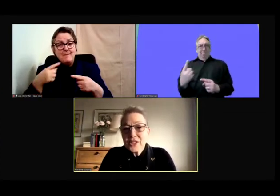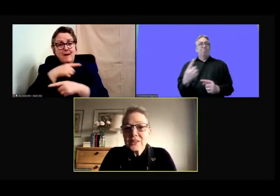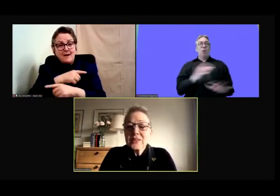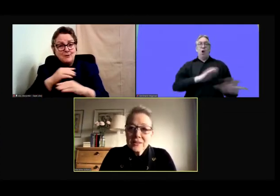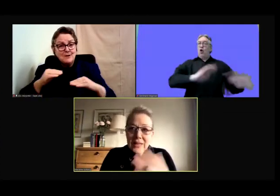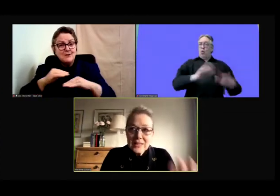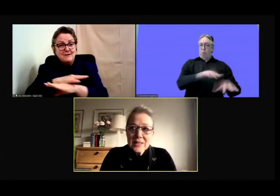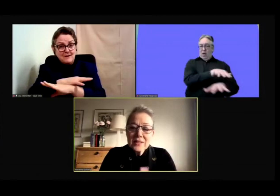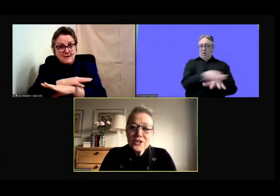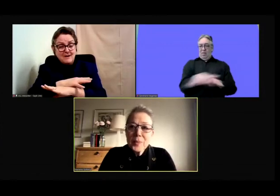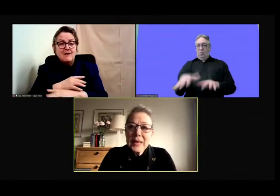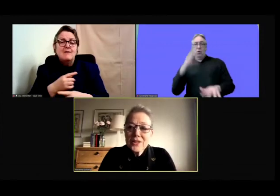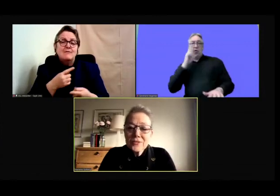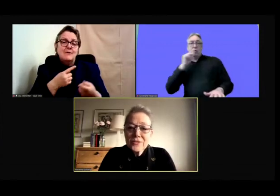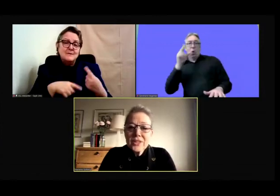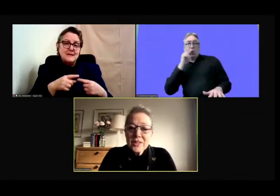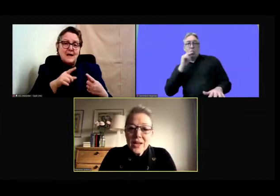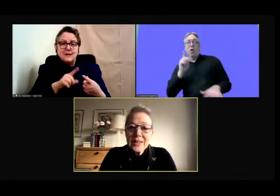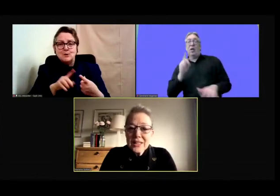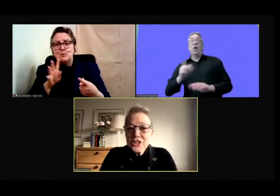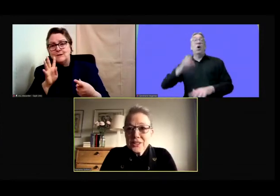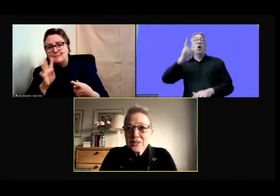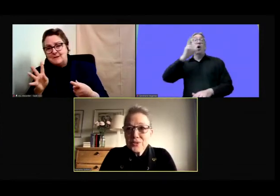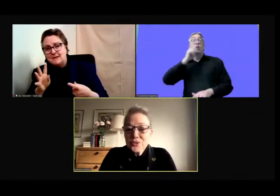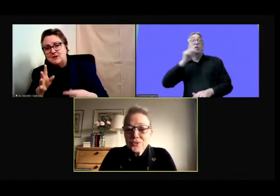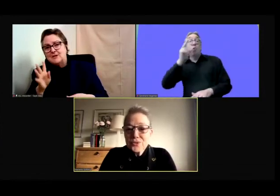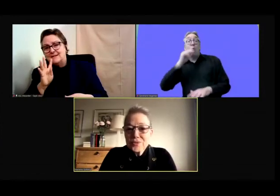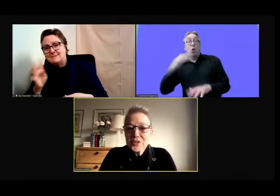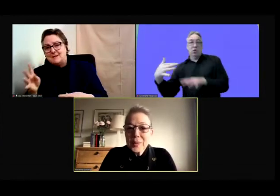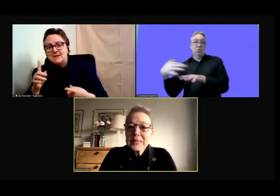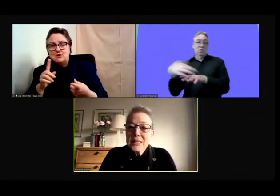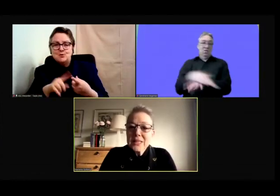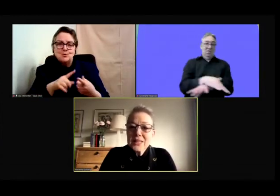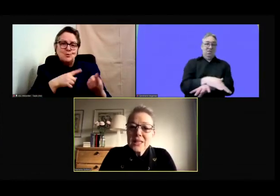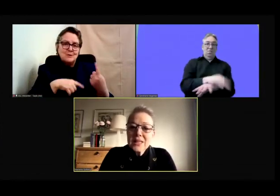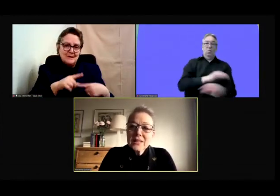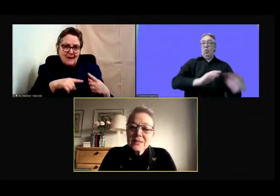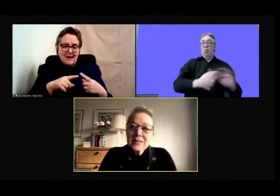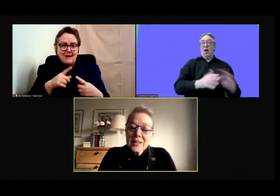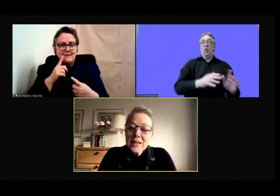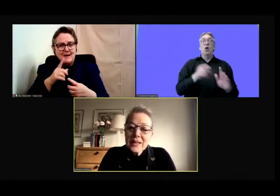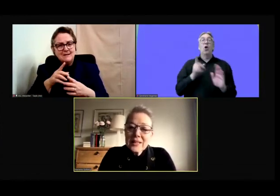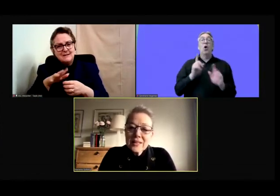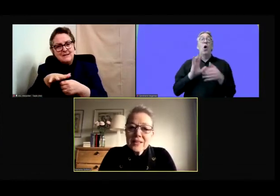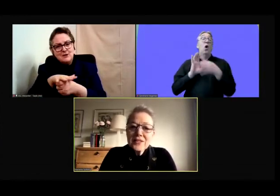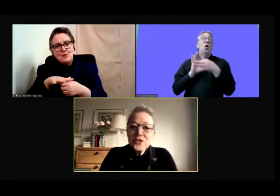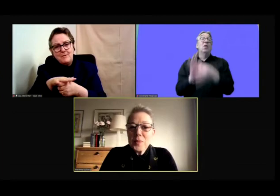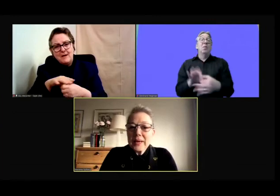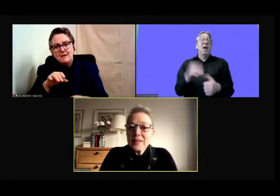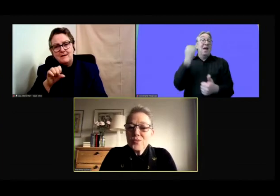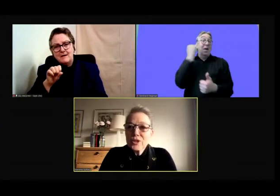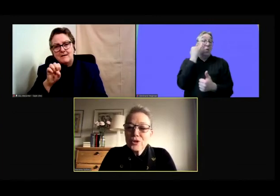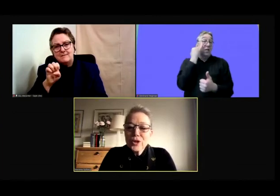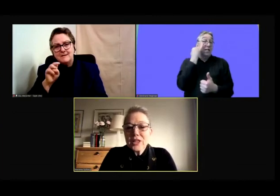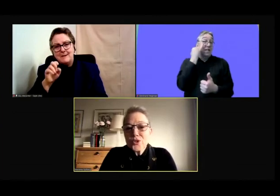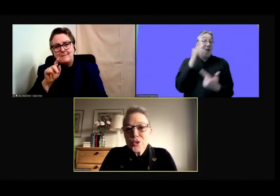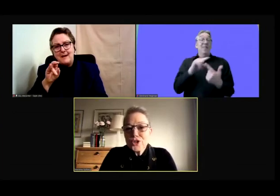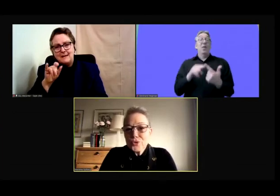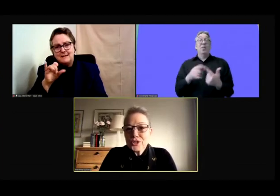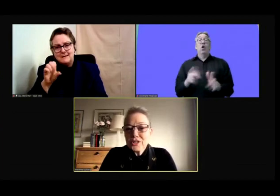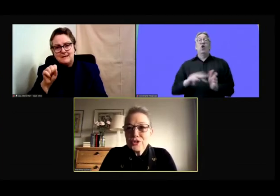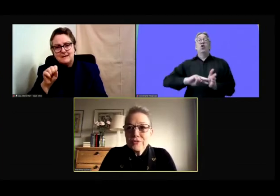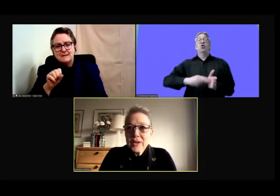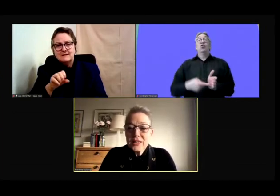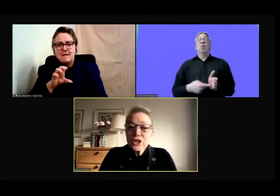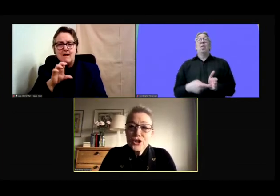and vice versa. That's in the domain of iconicity or semantics. And in the other domain, when you're looking